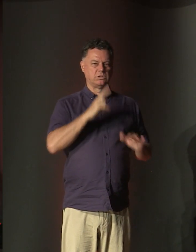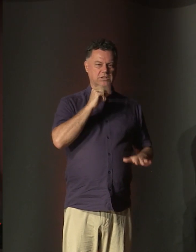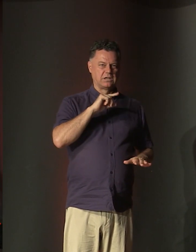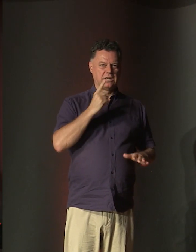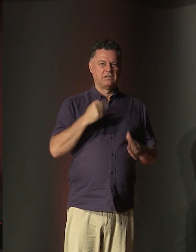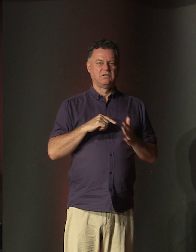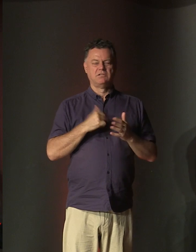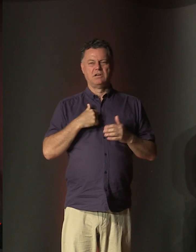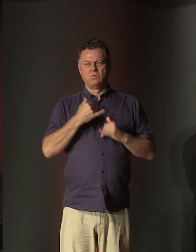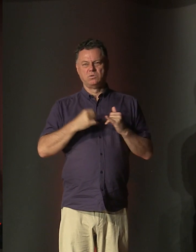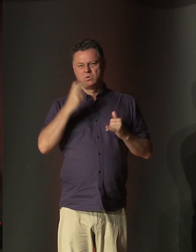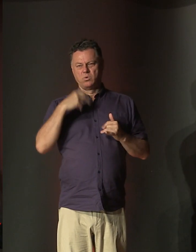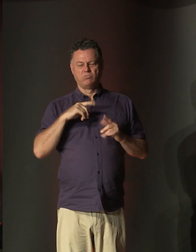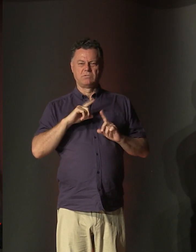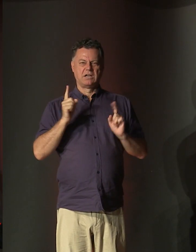vexing.